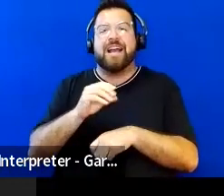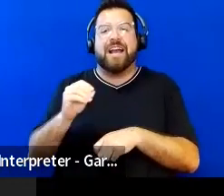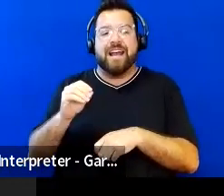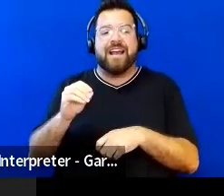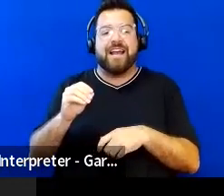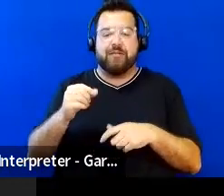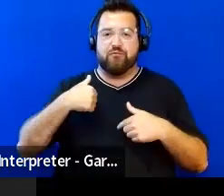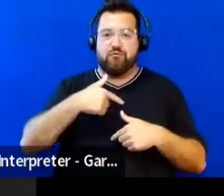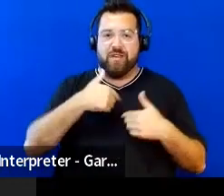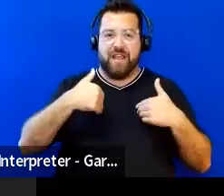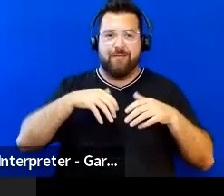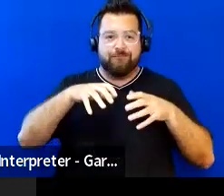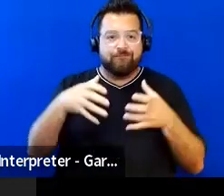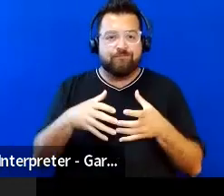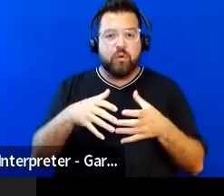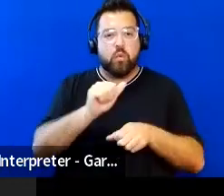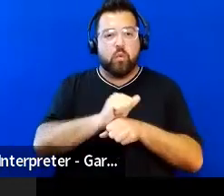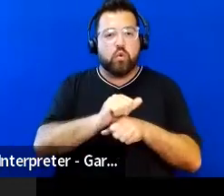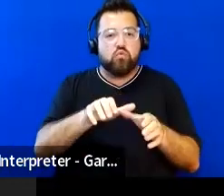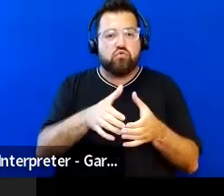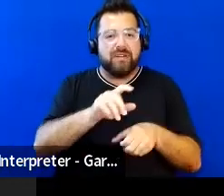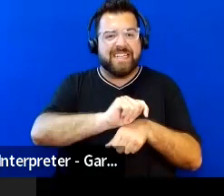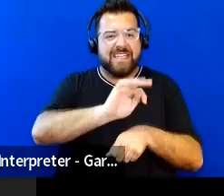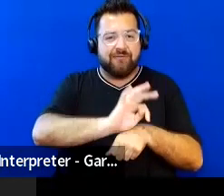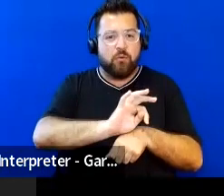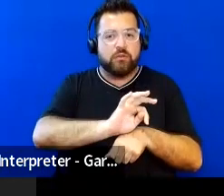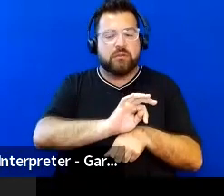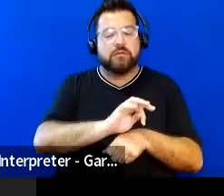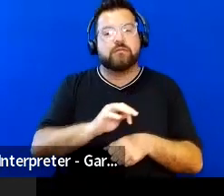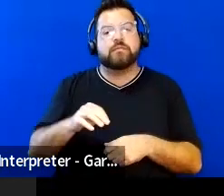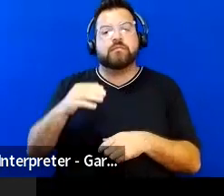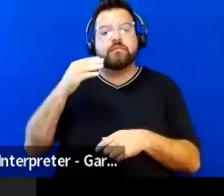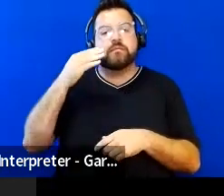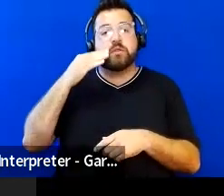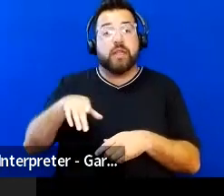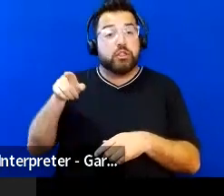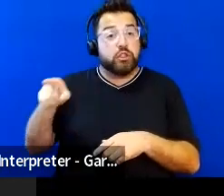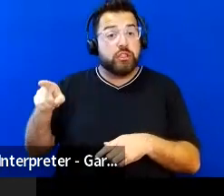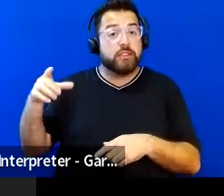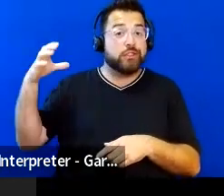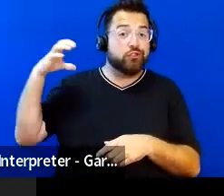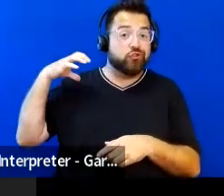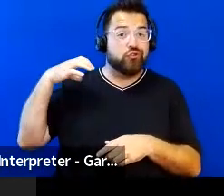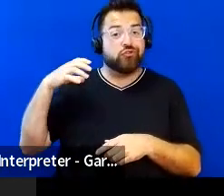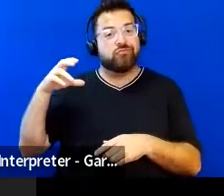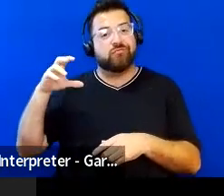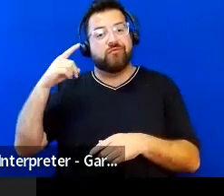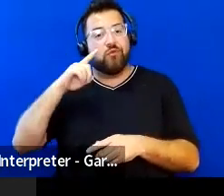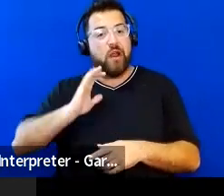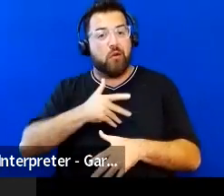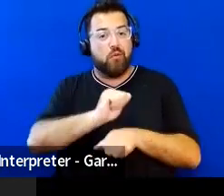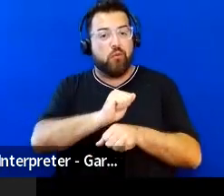work group task force. She's the chair of our work group. And